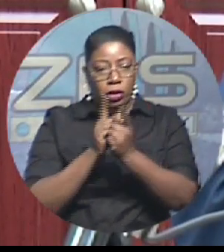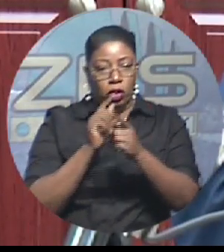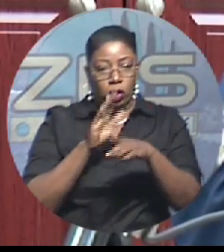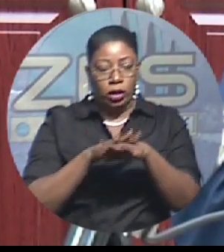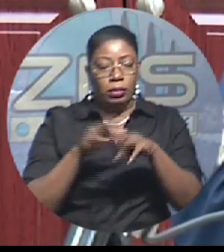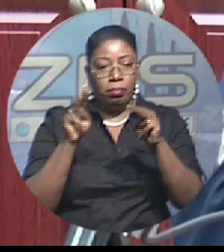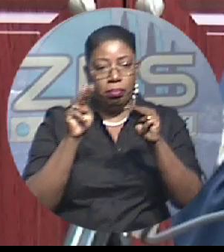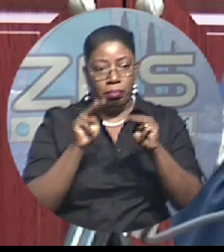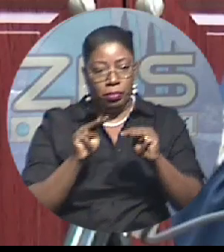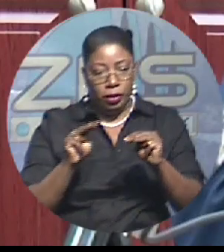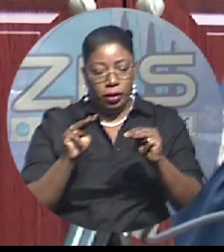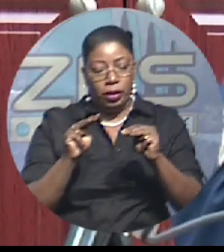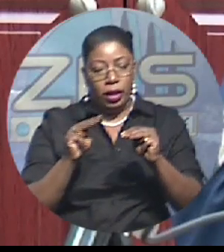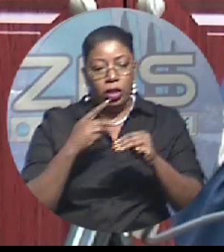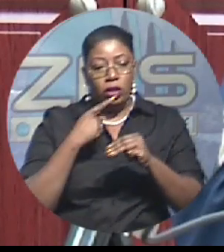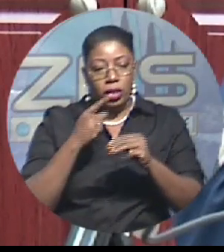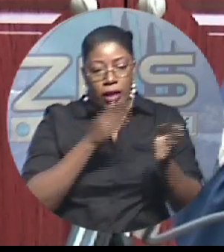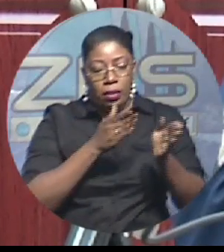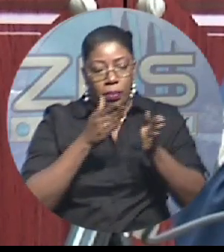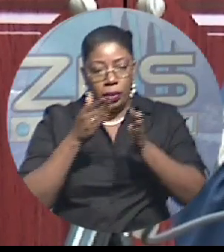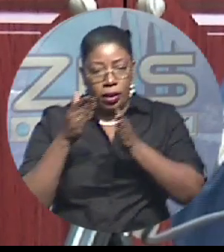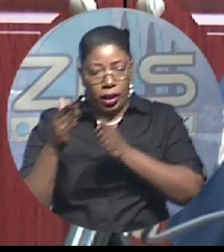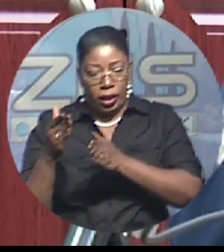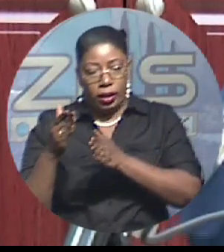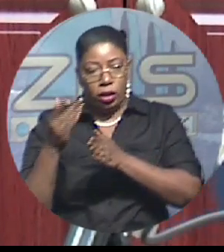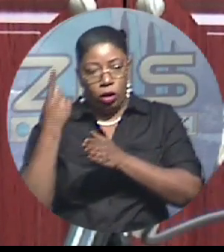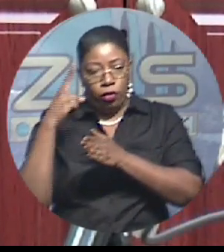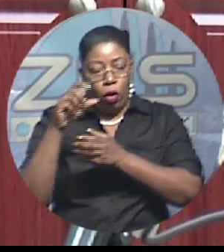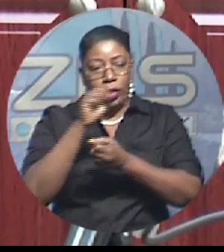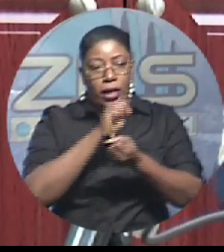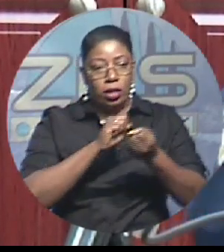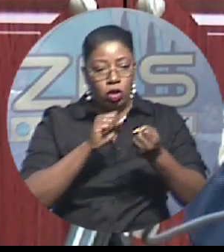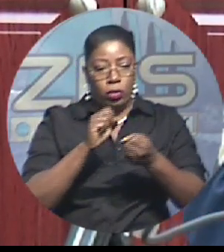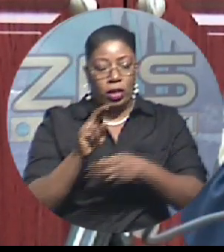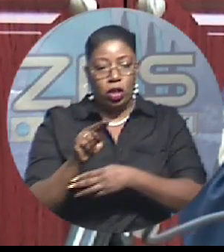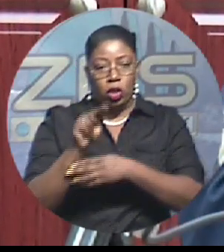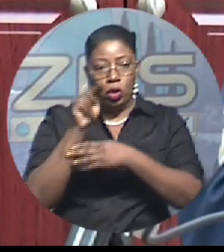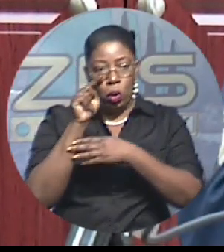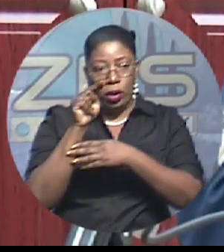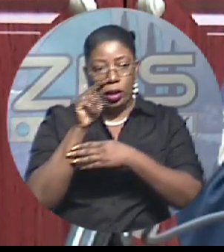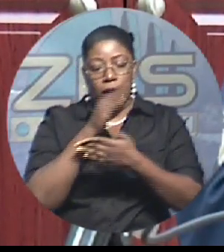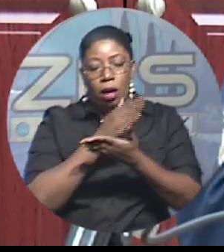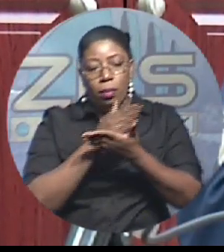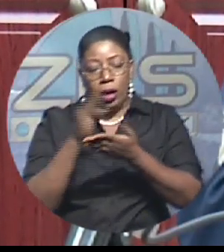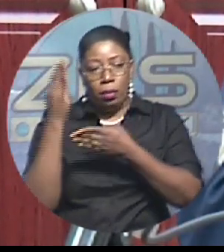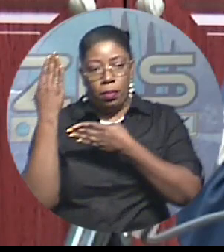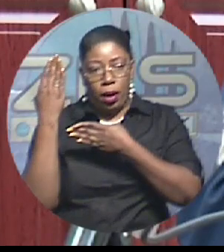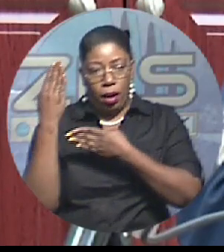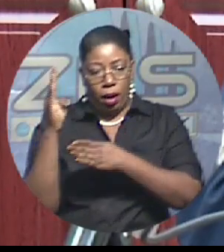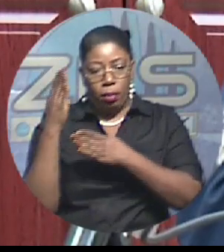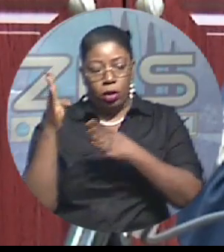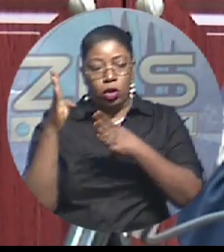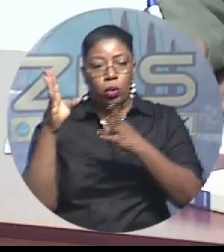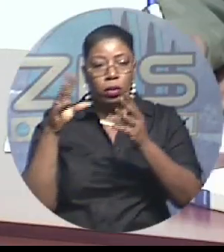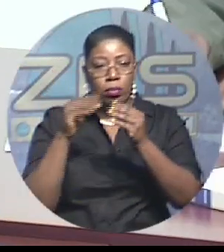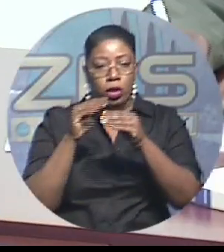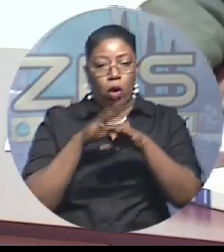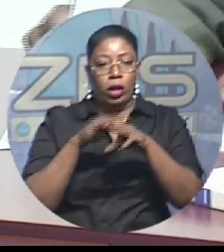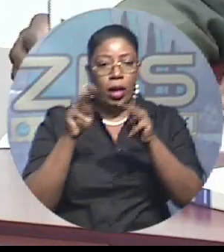to finalize their plan of actions for the approaching storms. That is those islands in the northern and more in the northern Bahamas who will probably meet on